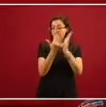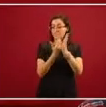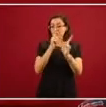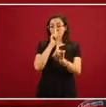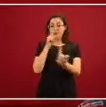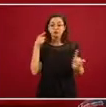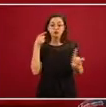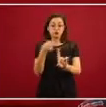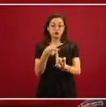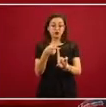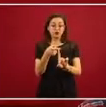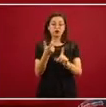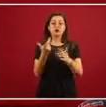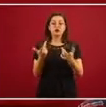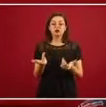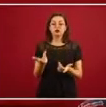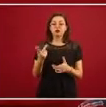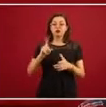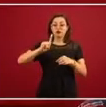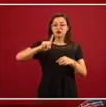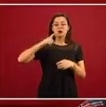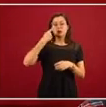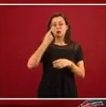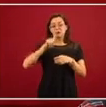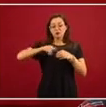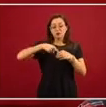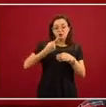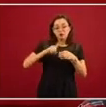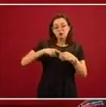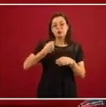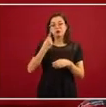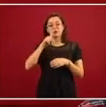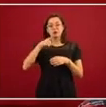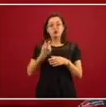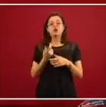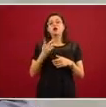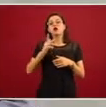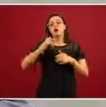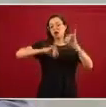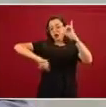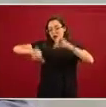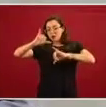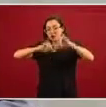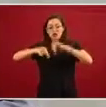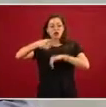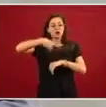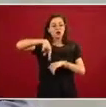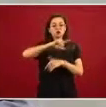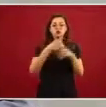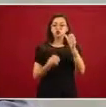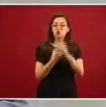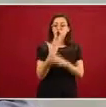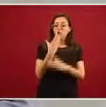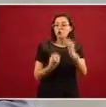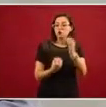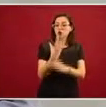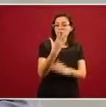meaning that they have a specific protocol to test all the new inmates.